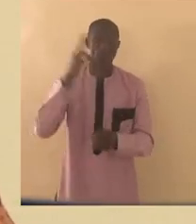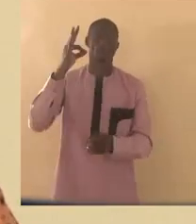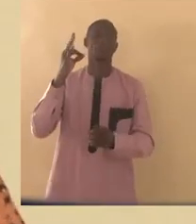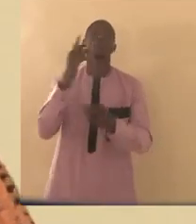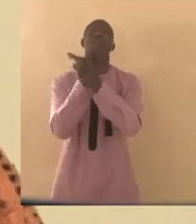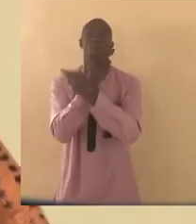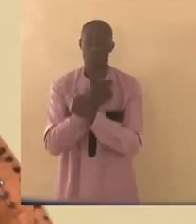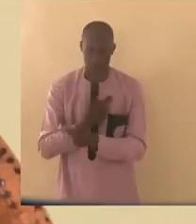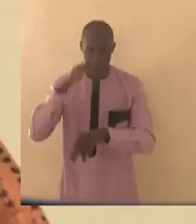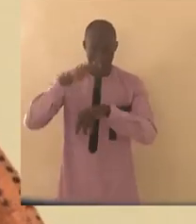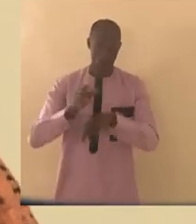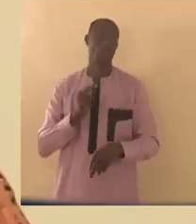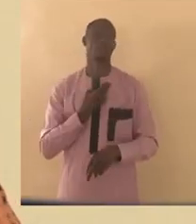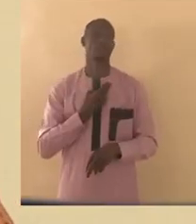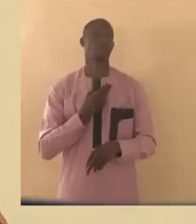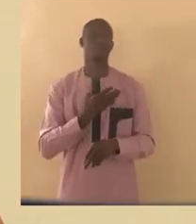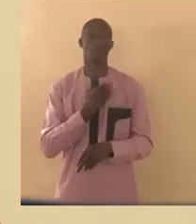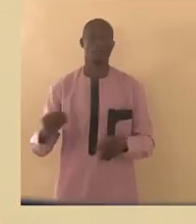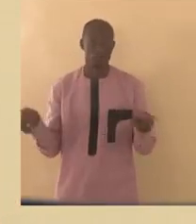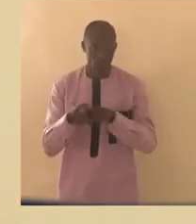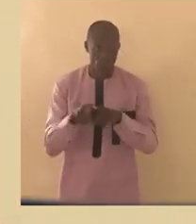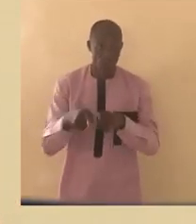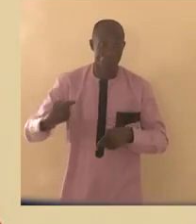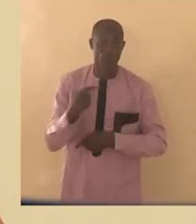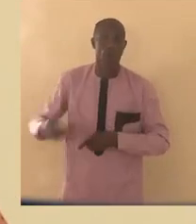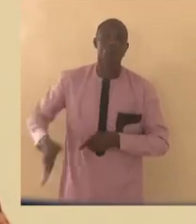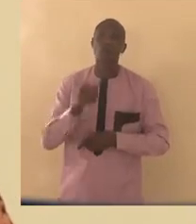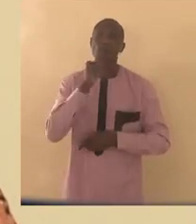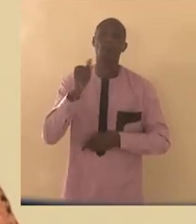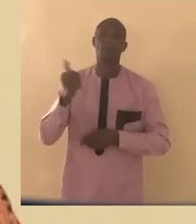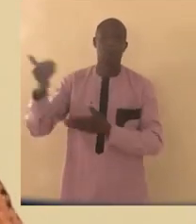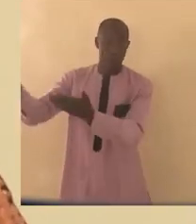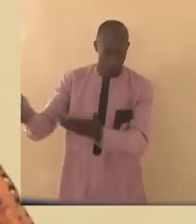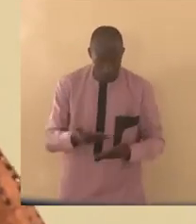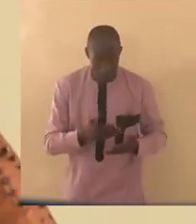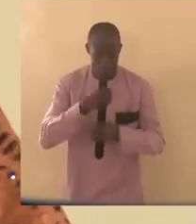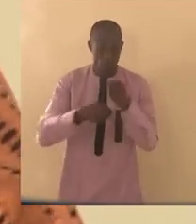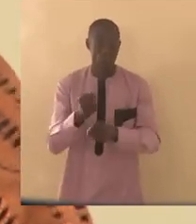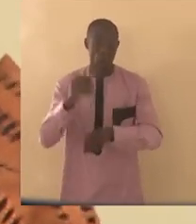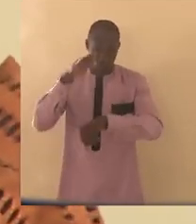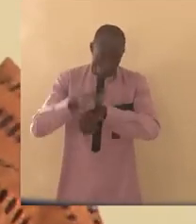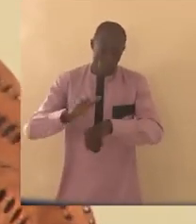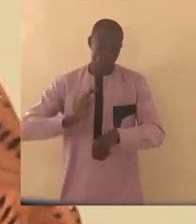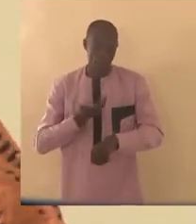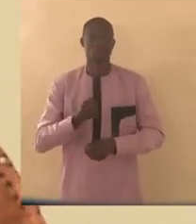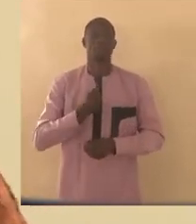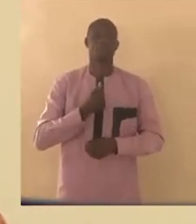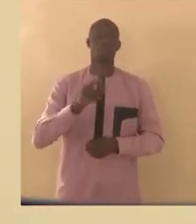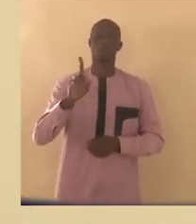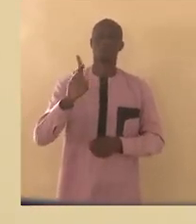Spirit rests upon us, and also that we should not bring suffering upon ourselves by